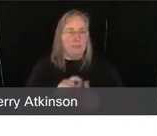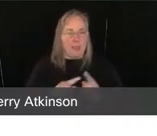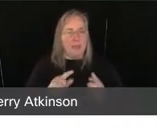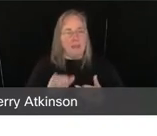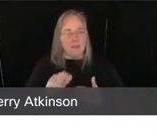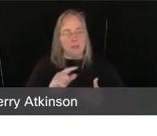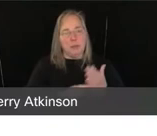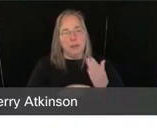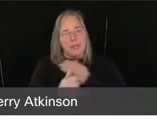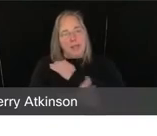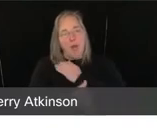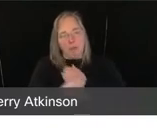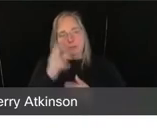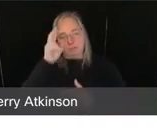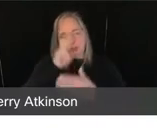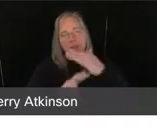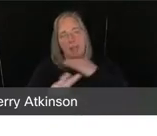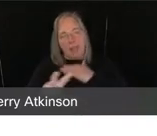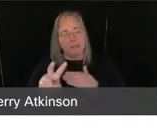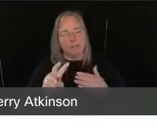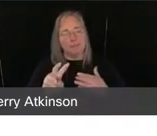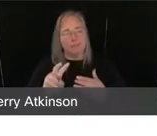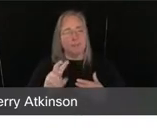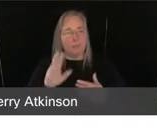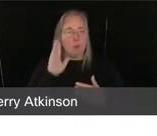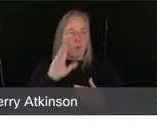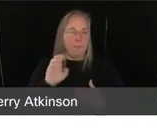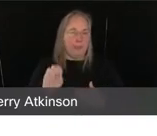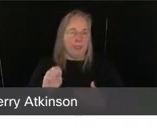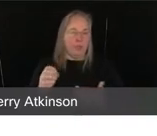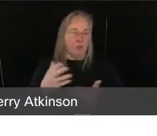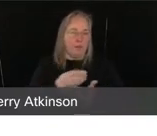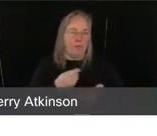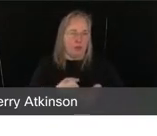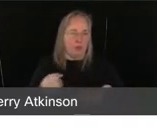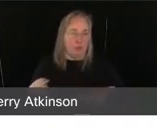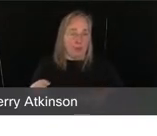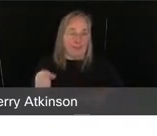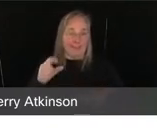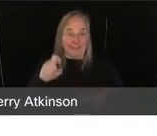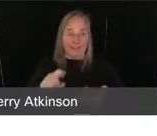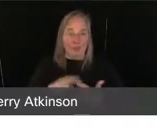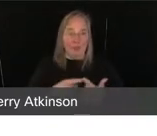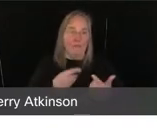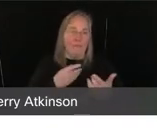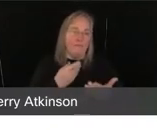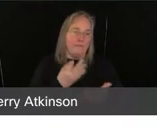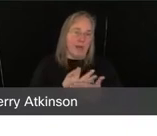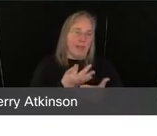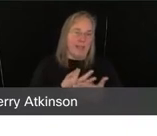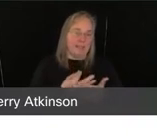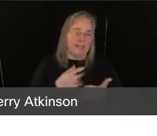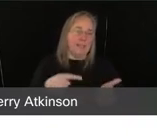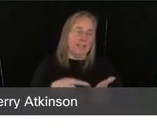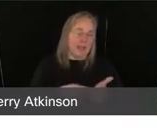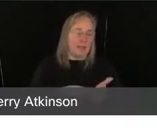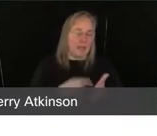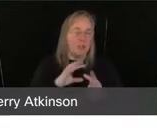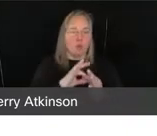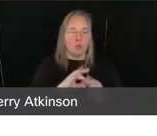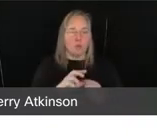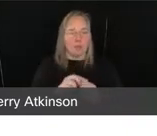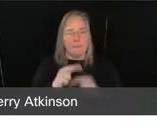but that is what the county is projecting to be the revenue sources needed to finance the debt associated with building this public facility.